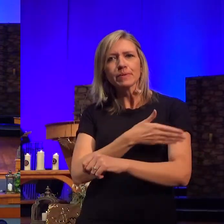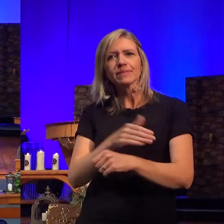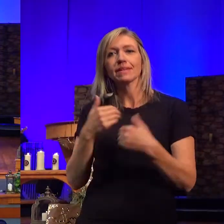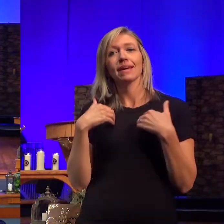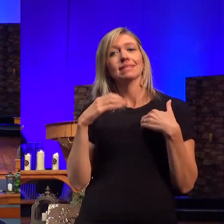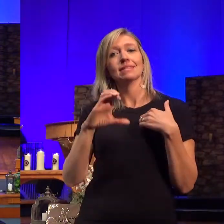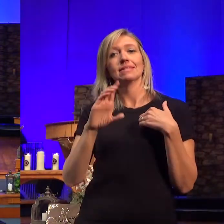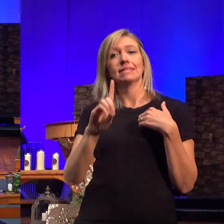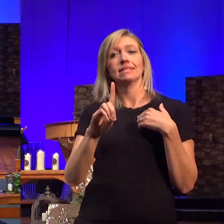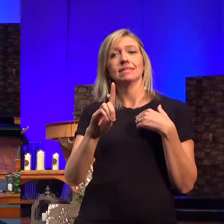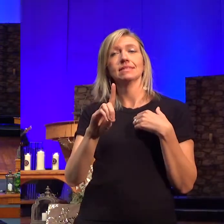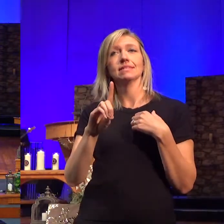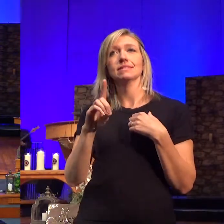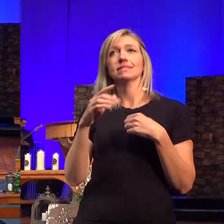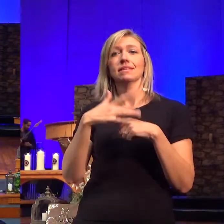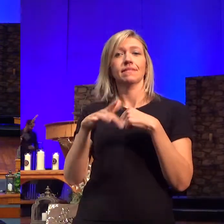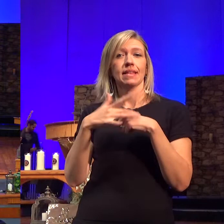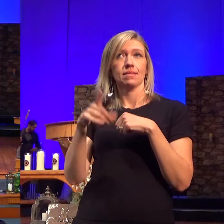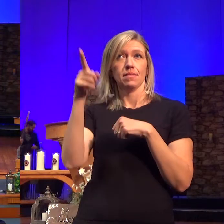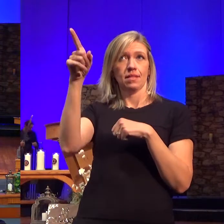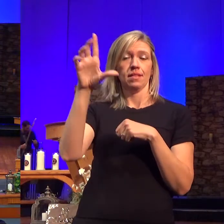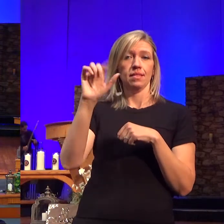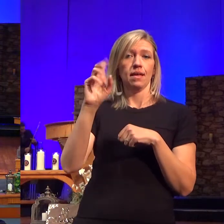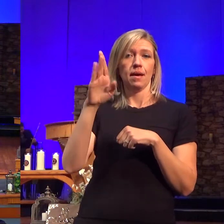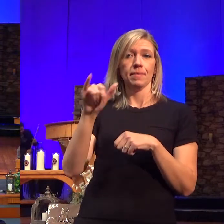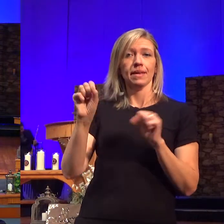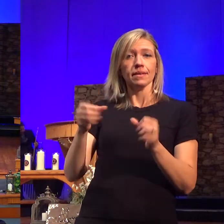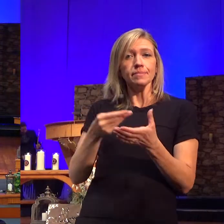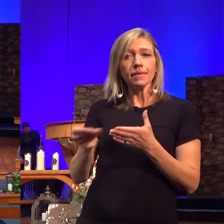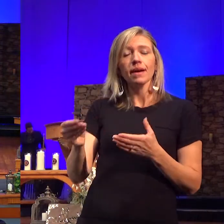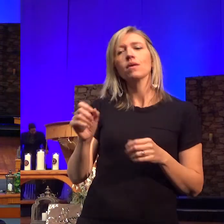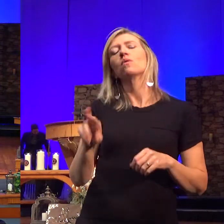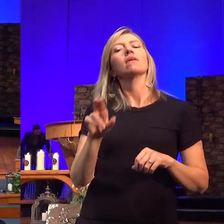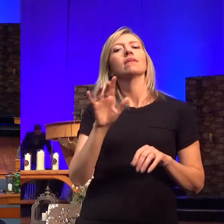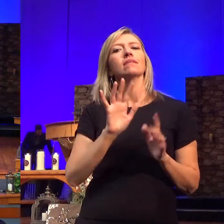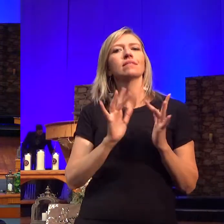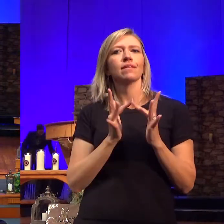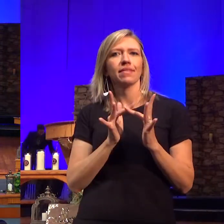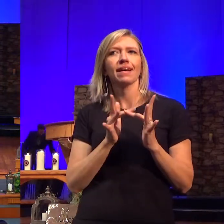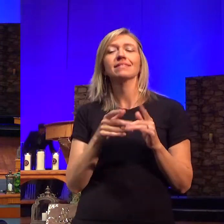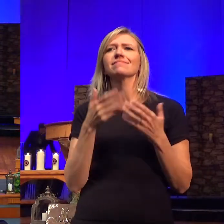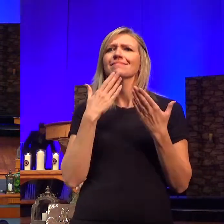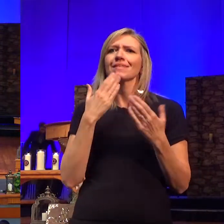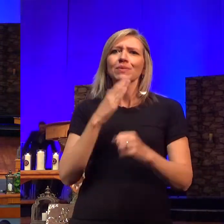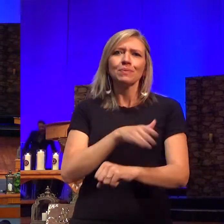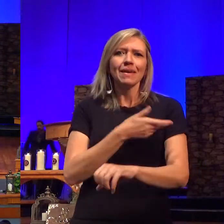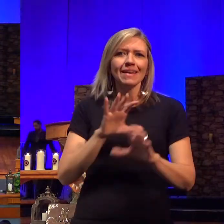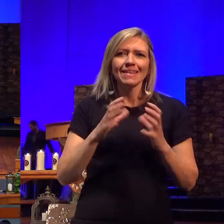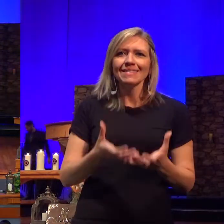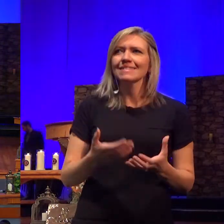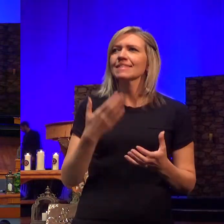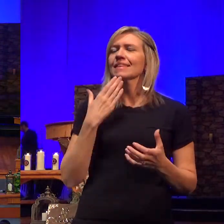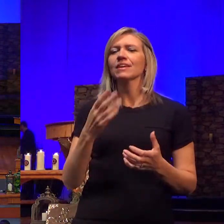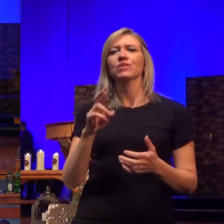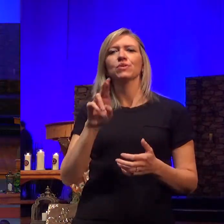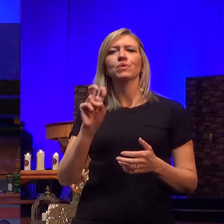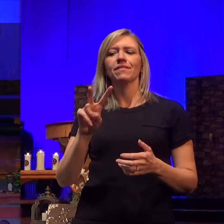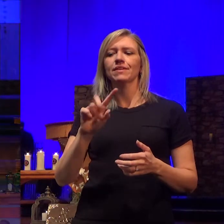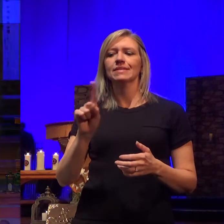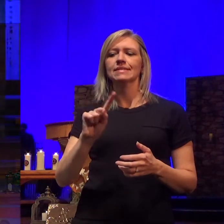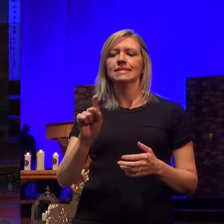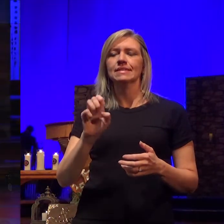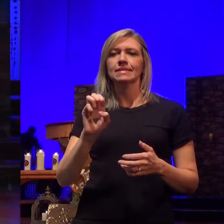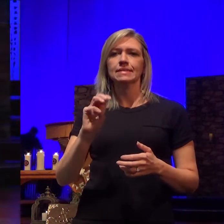beautiful music. She's got CDs in the lobby, deniserosier.com, too. Thank you to our Mile High Band. Thank you to Reverend Zamira and our Interfaith Ministry for